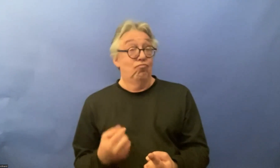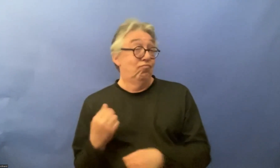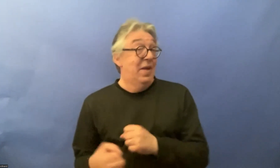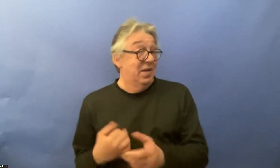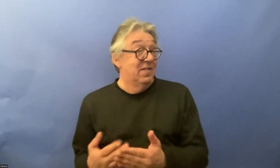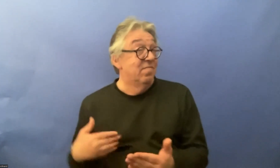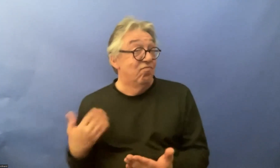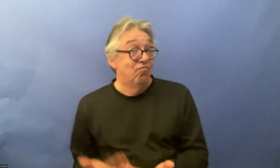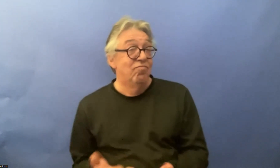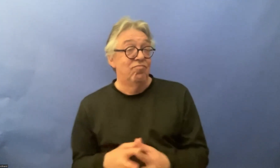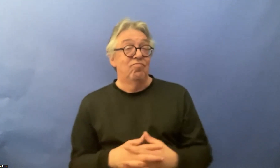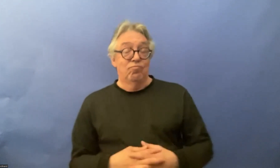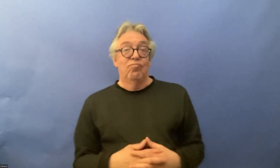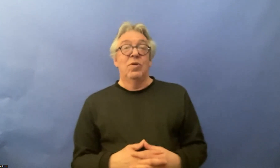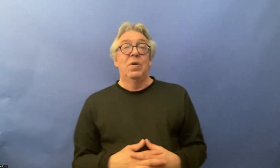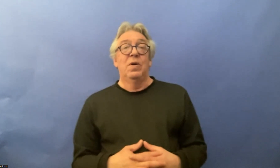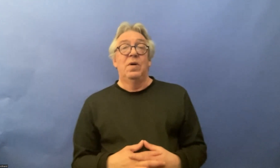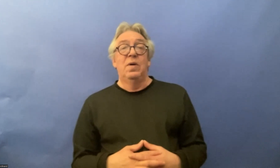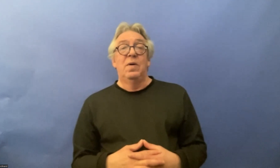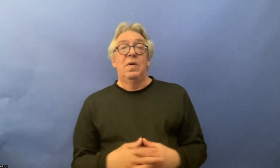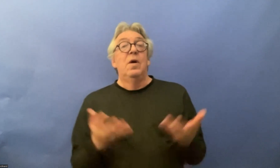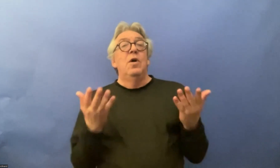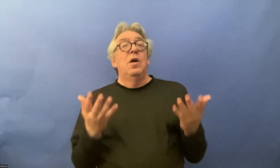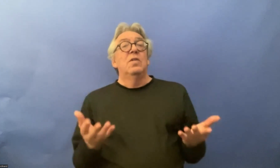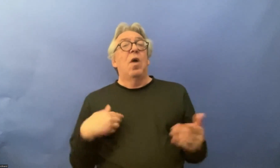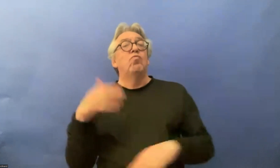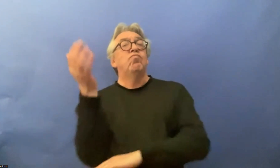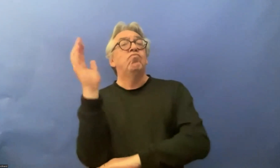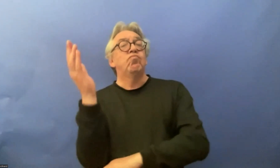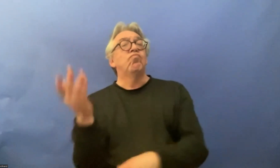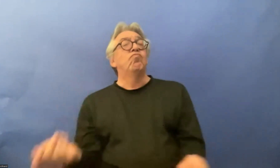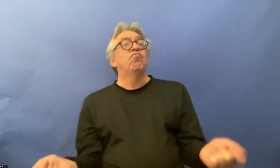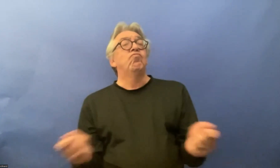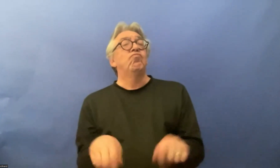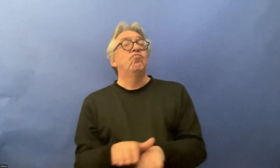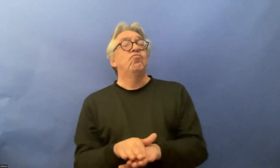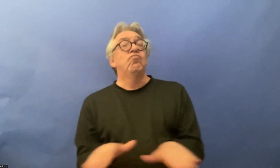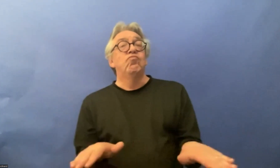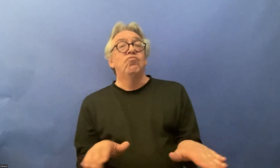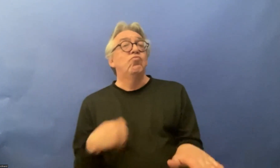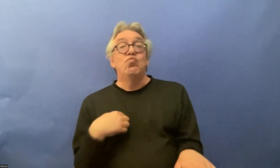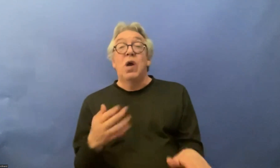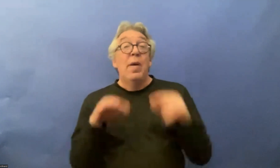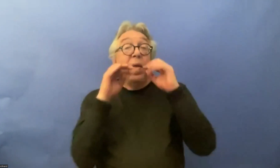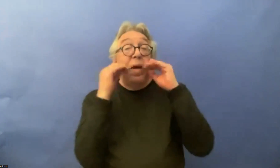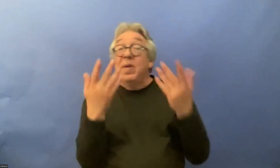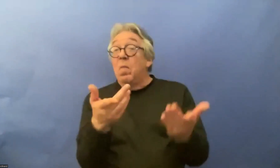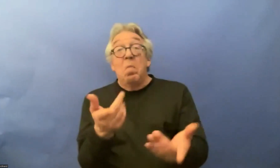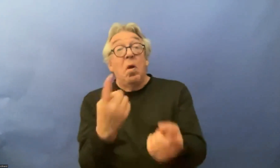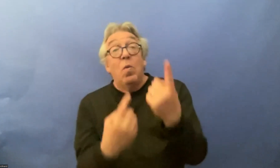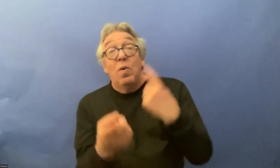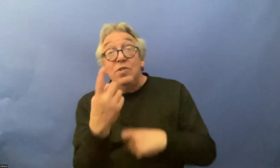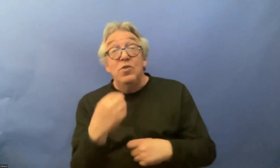years. And so I'm gonna stop my intervention here. I'm happy to also take any questions in the